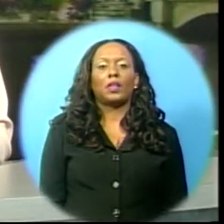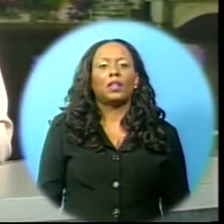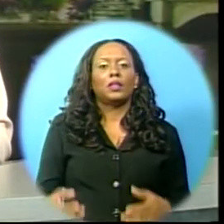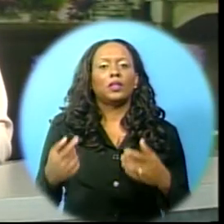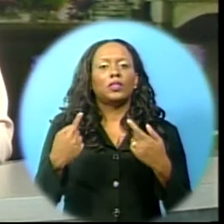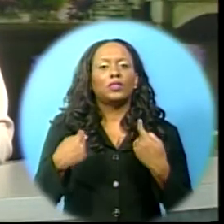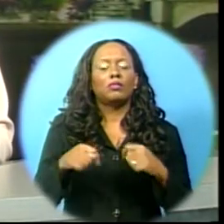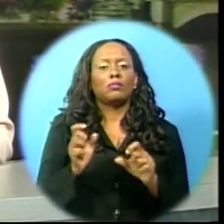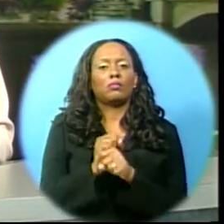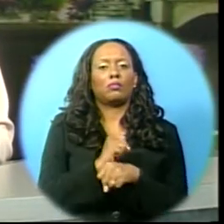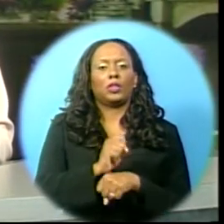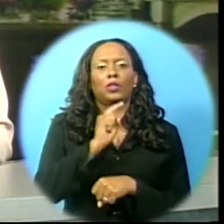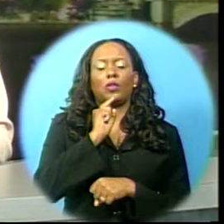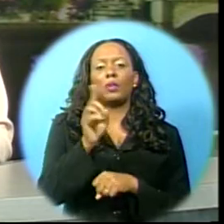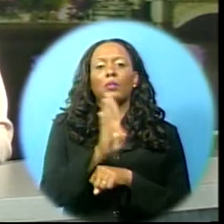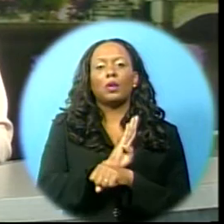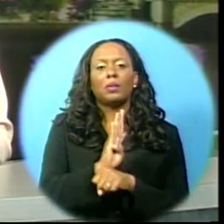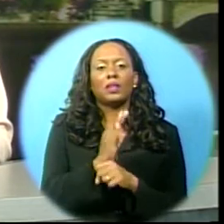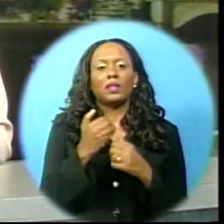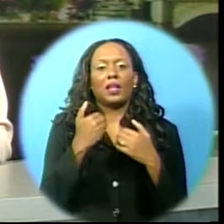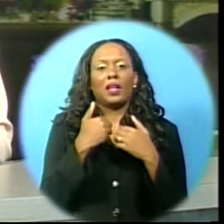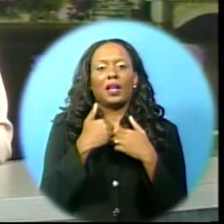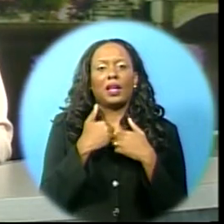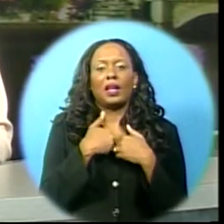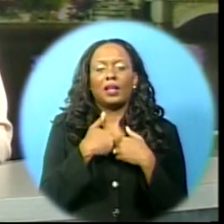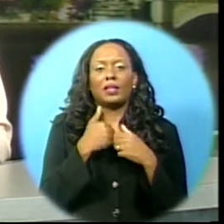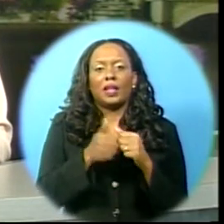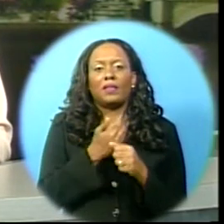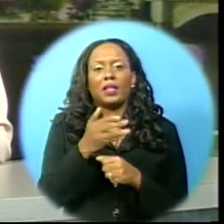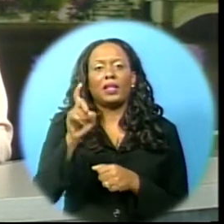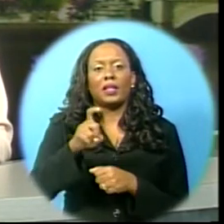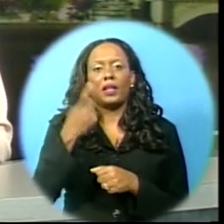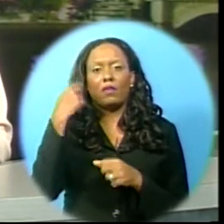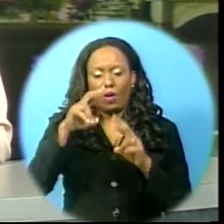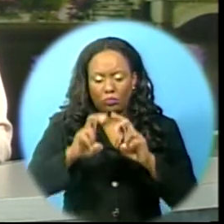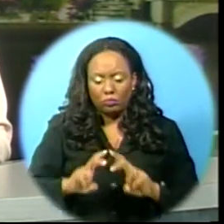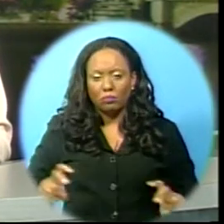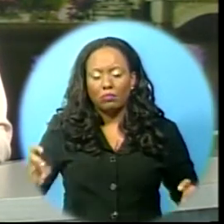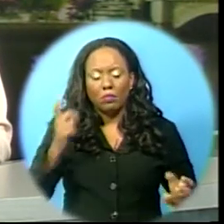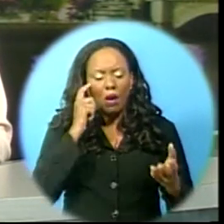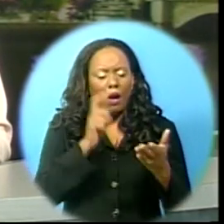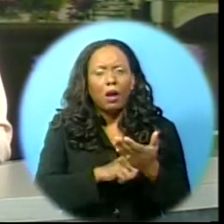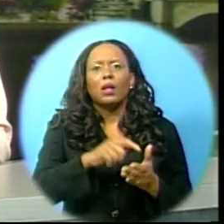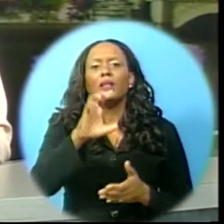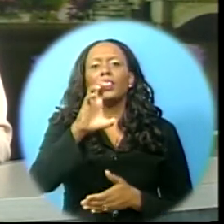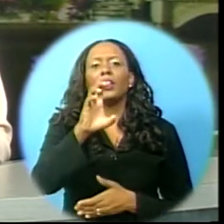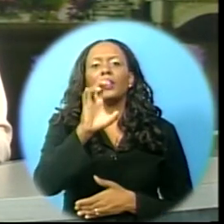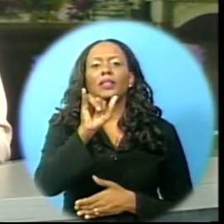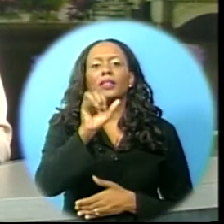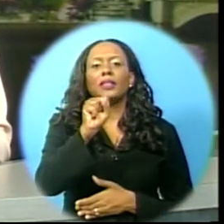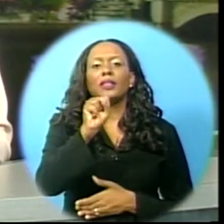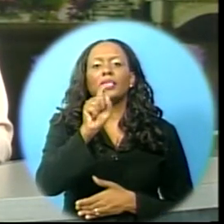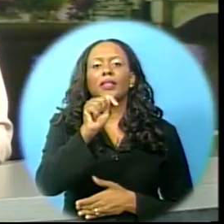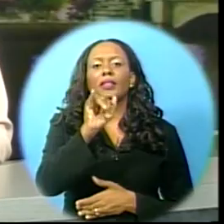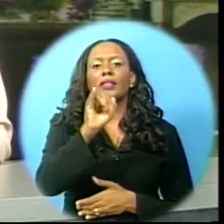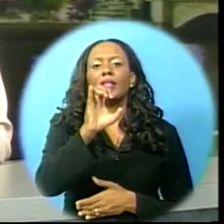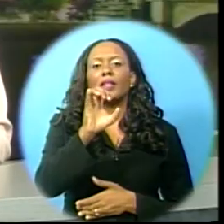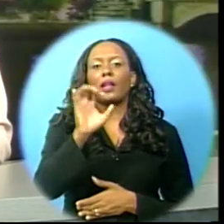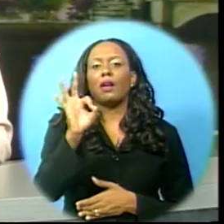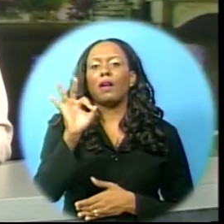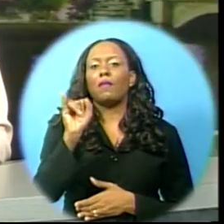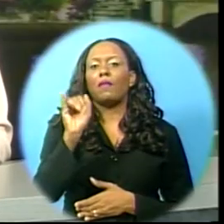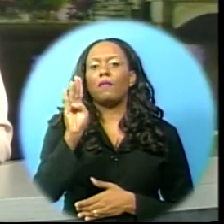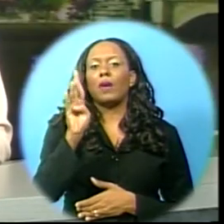continue to ensure Barbados is equipped to diagnose cystic fibrosis. Currently, diagnosis and treatment is done overseas.